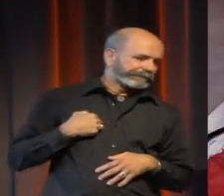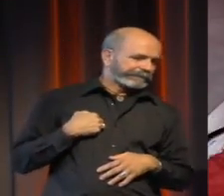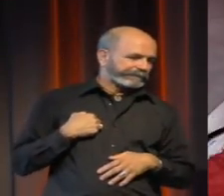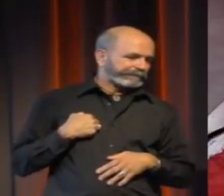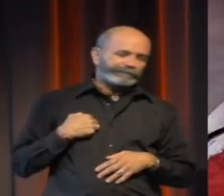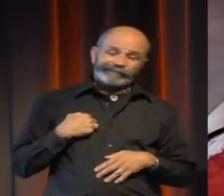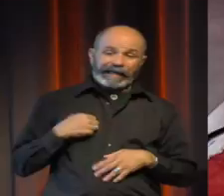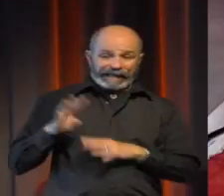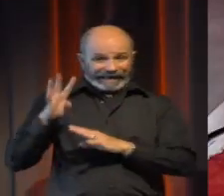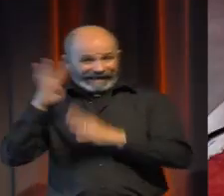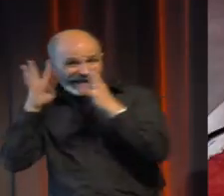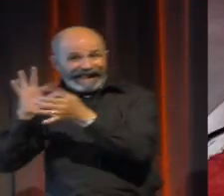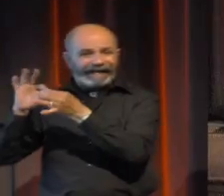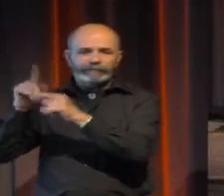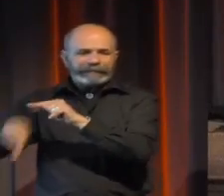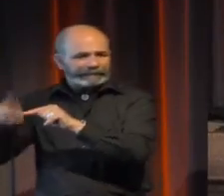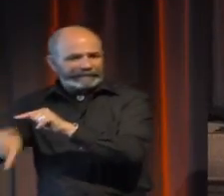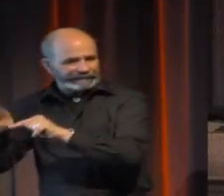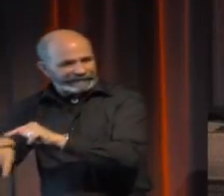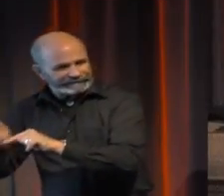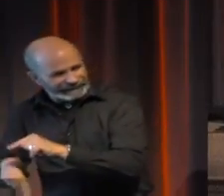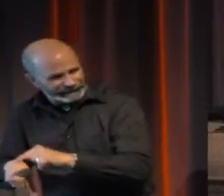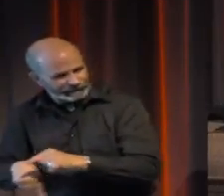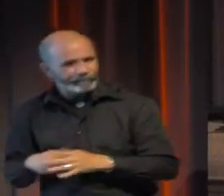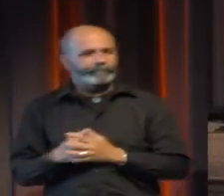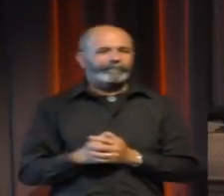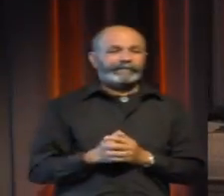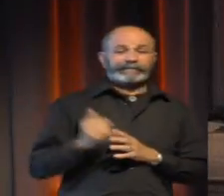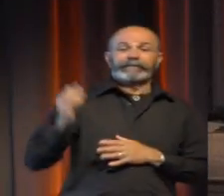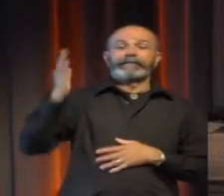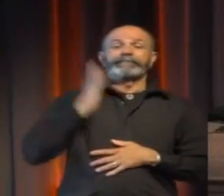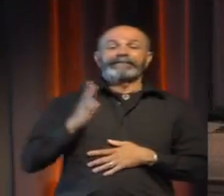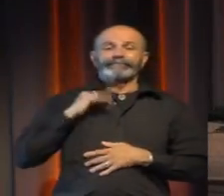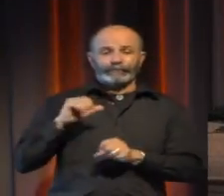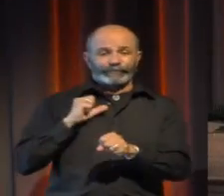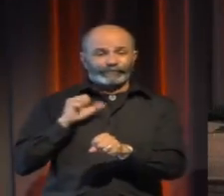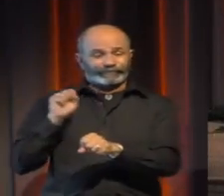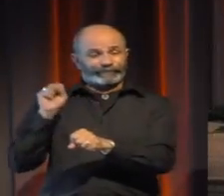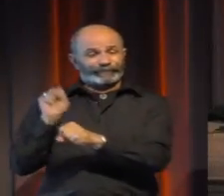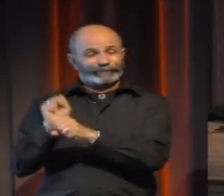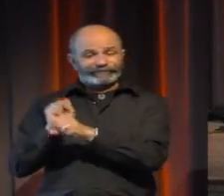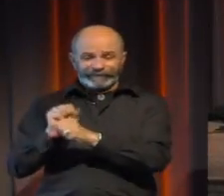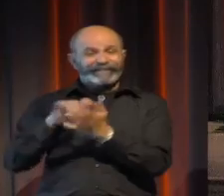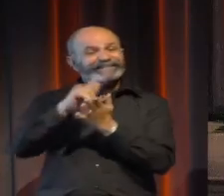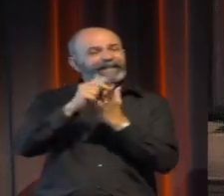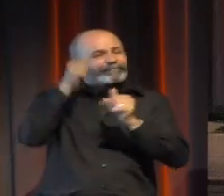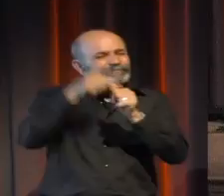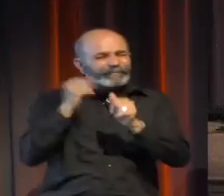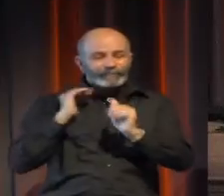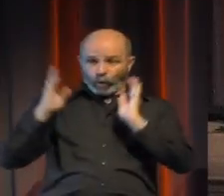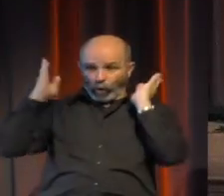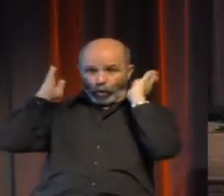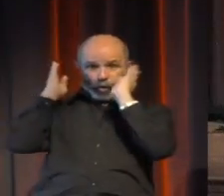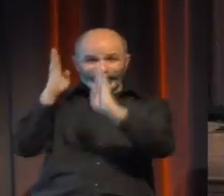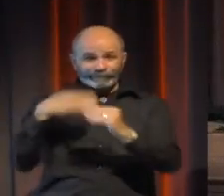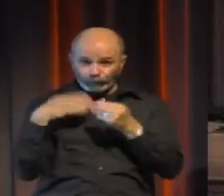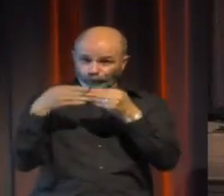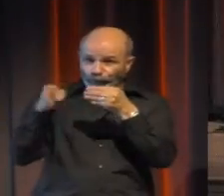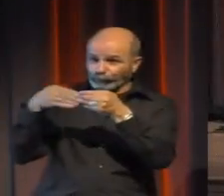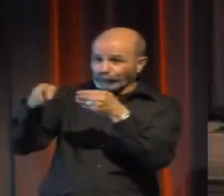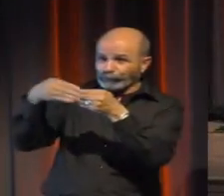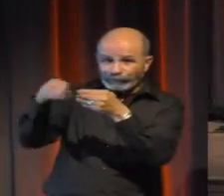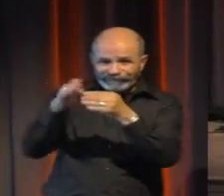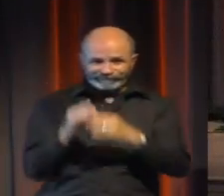was actually unlocked to them. So many of the limitations, like sex or race or